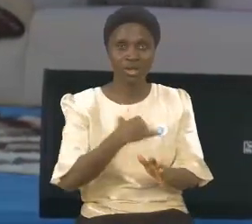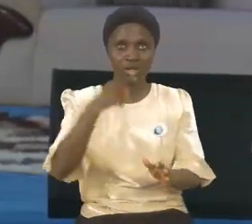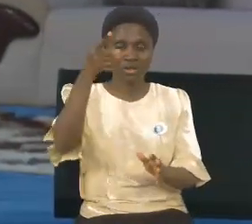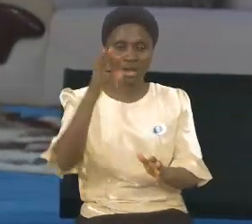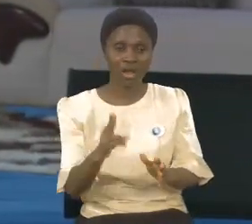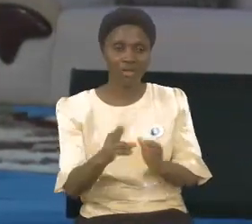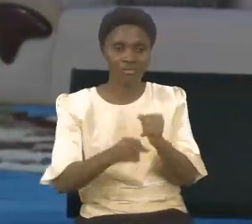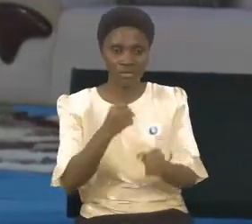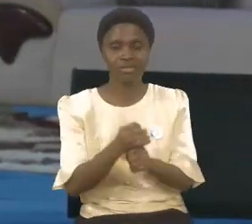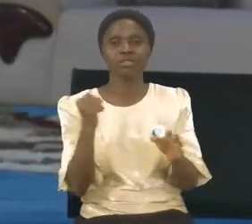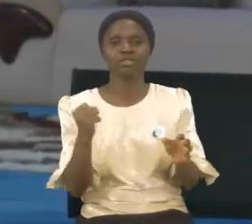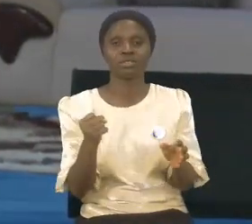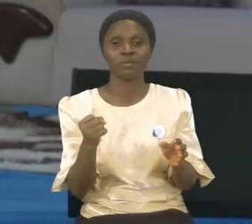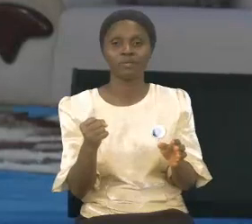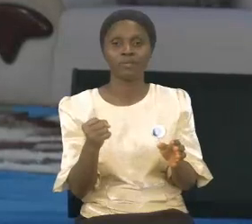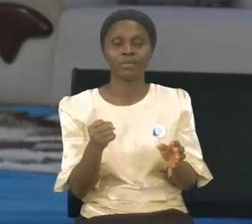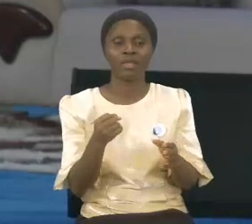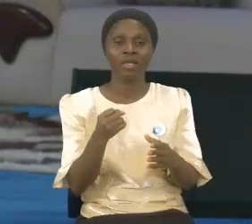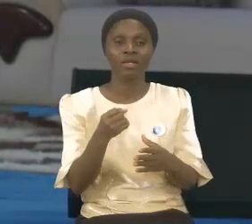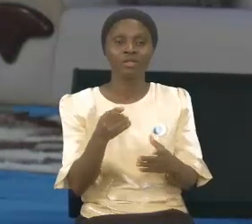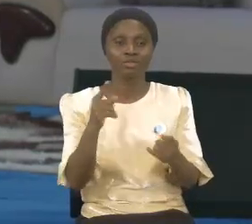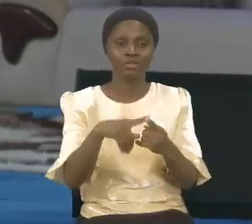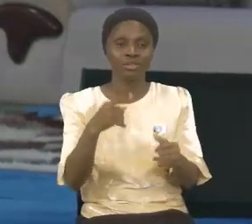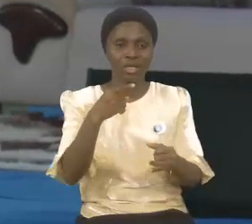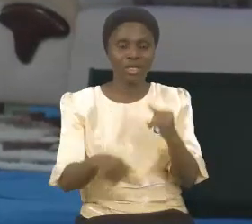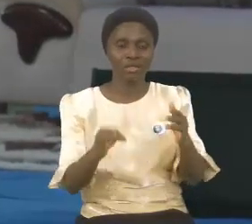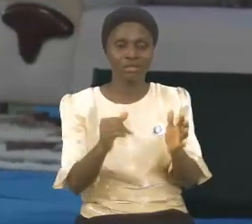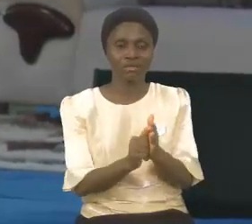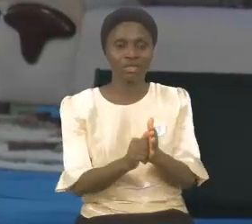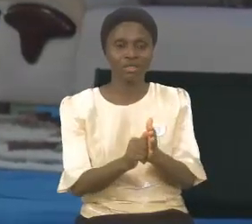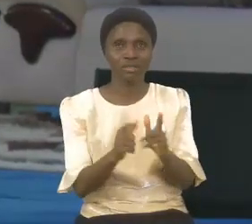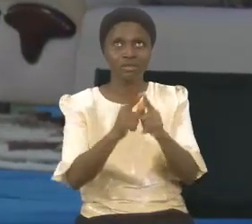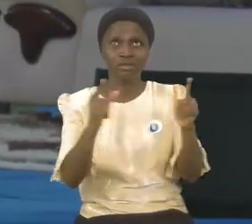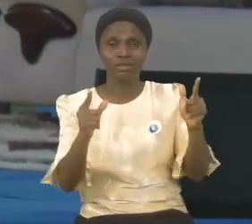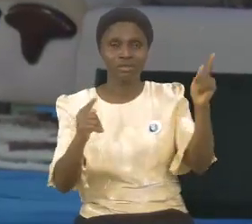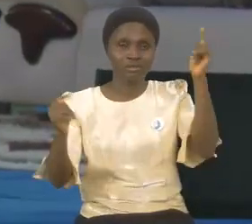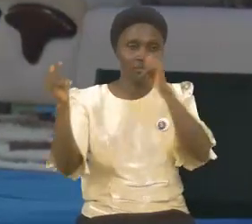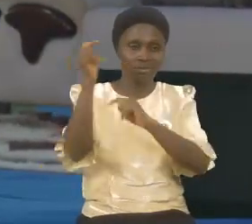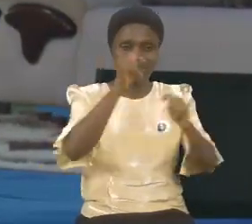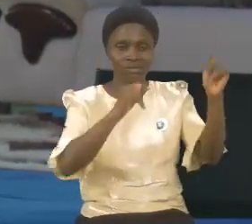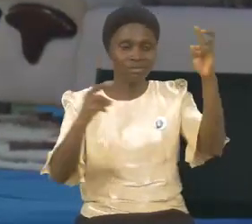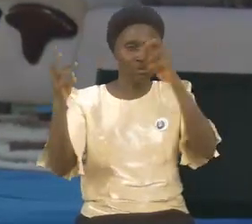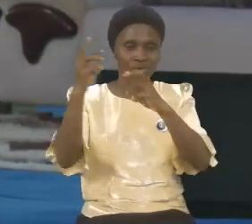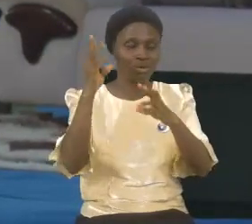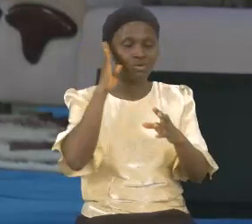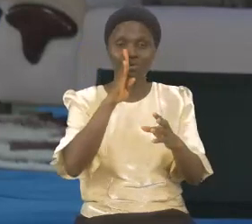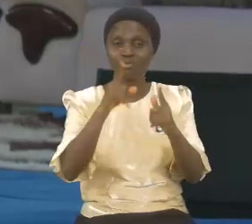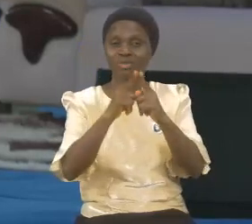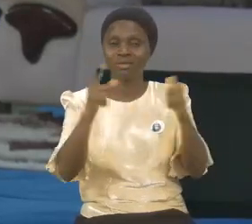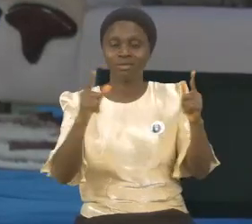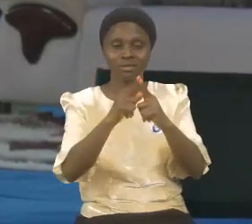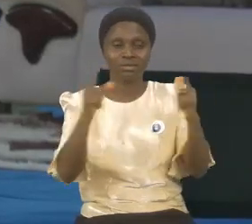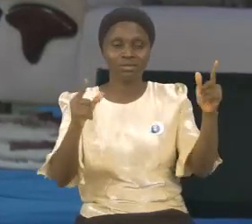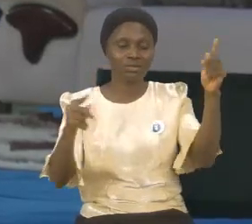that middle, to the end of that great tribulation, will be great, great tribulation. That if